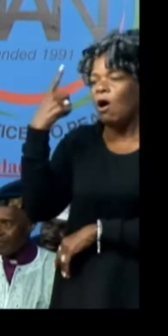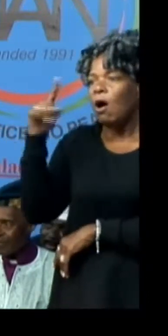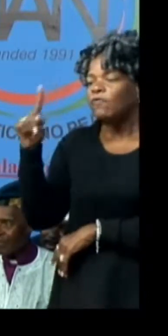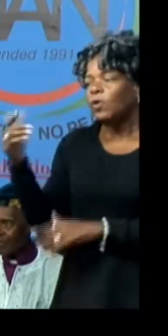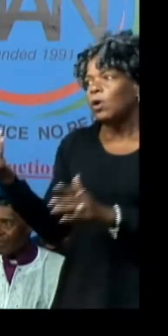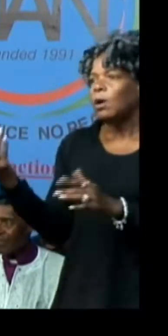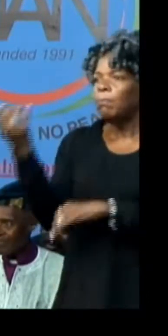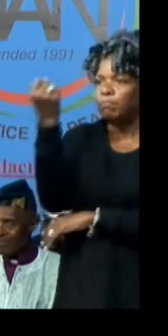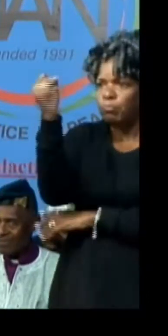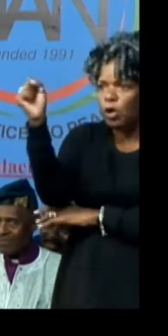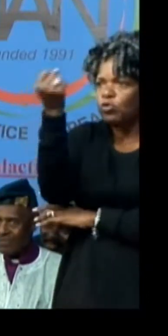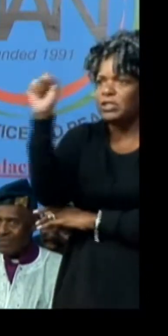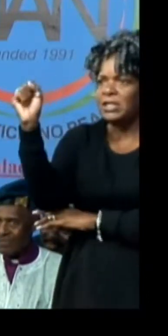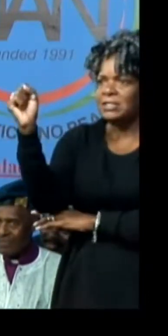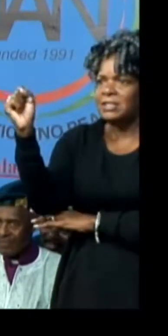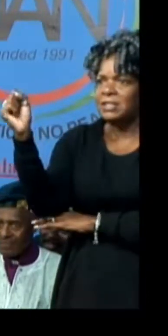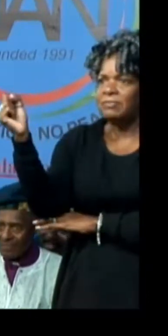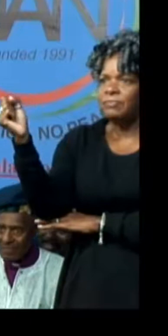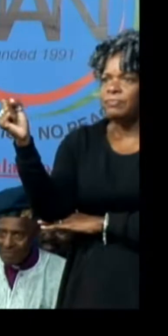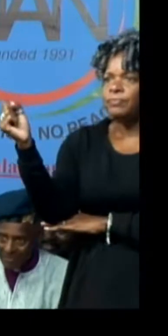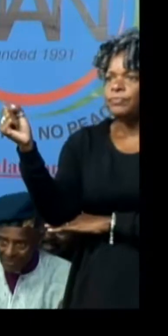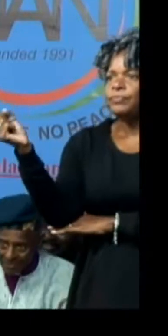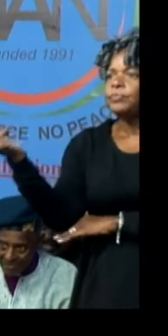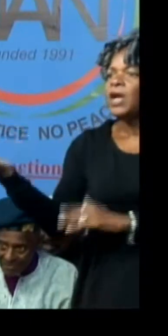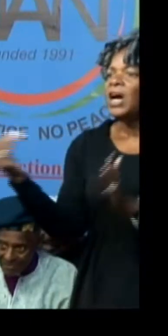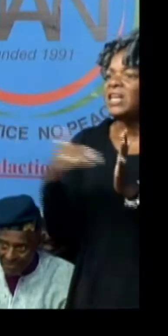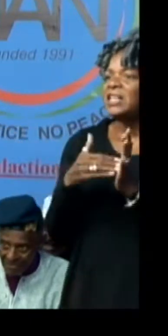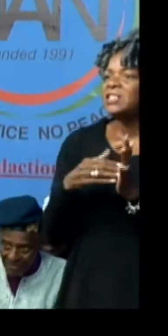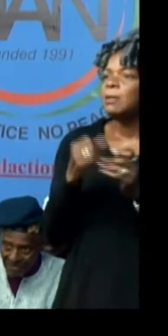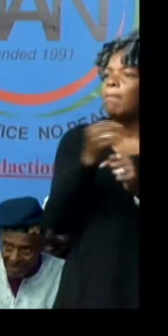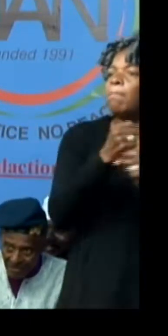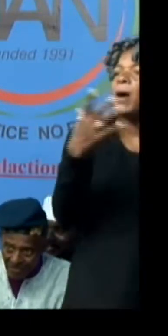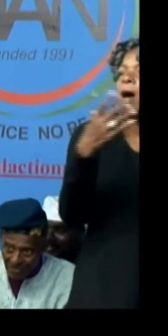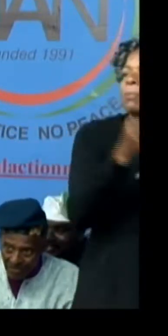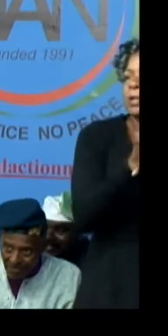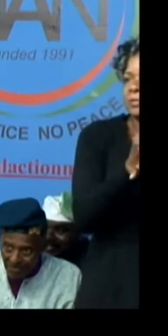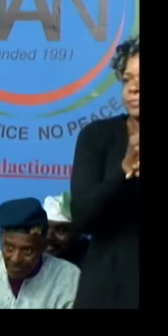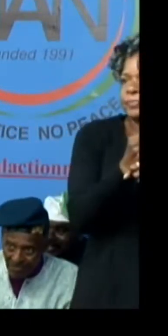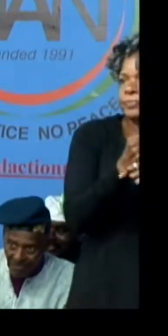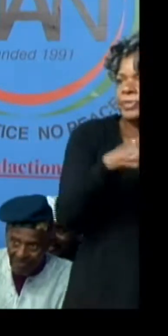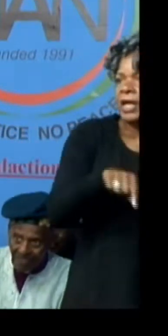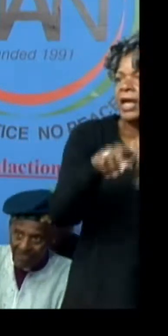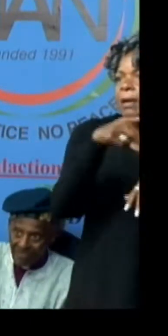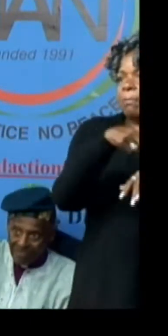together. Stand up, Brother Roberto Ramirez, sitting in the back.